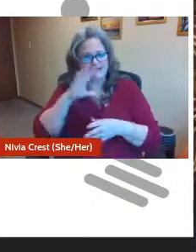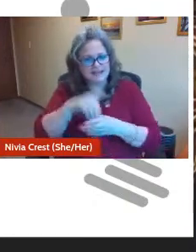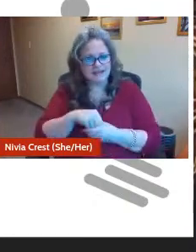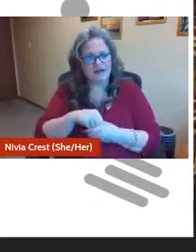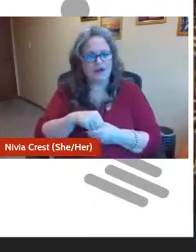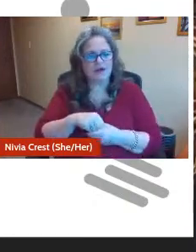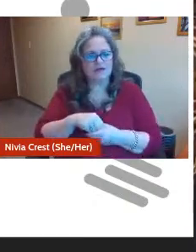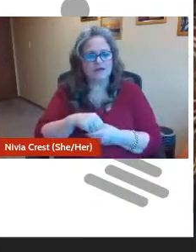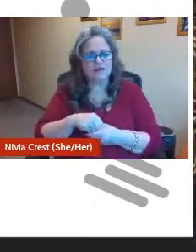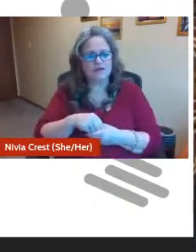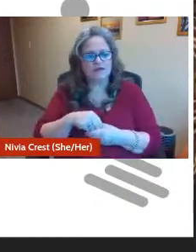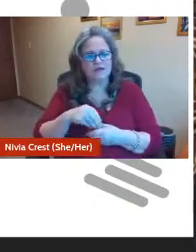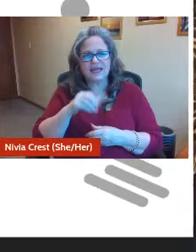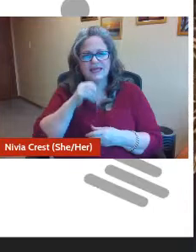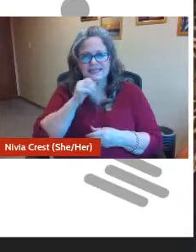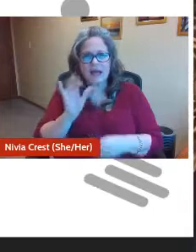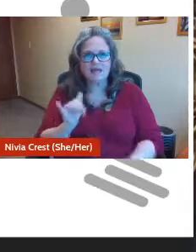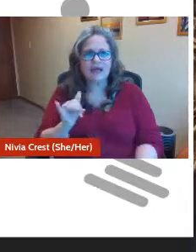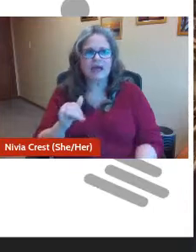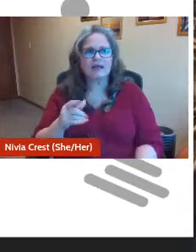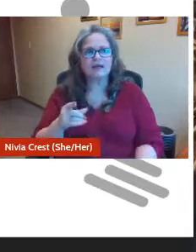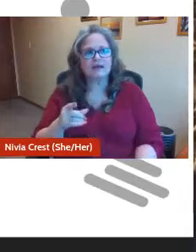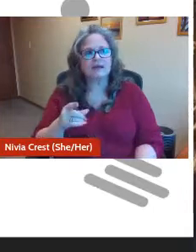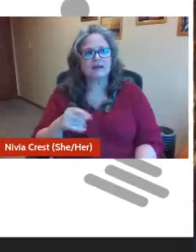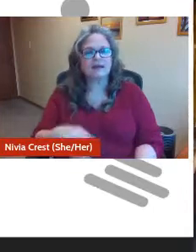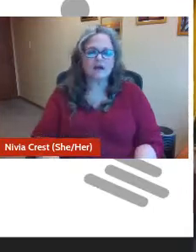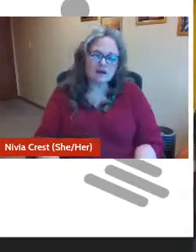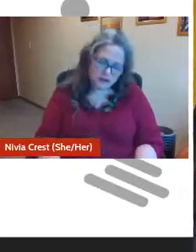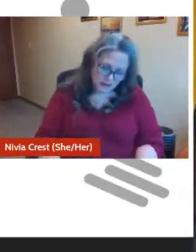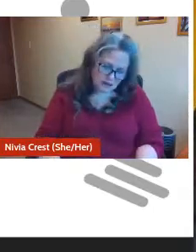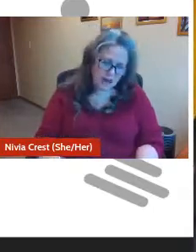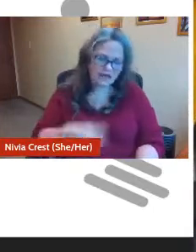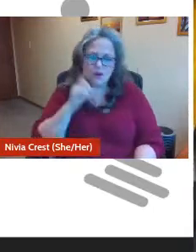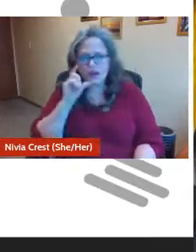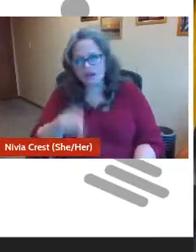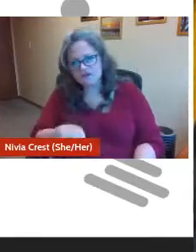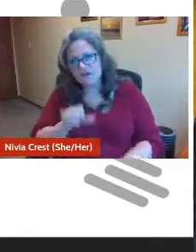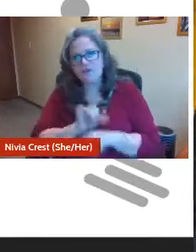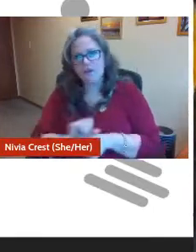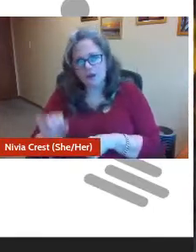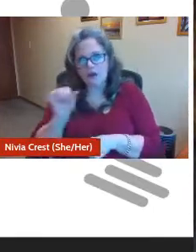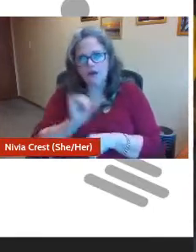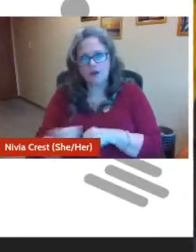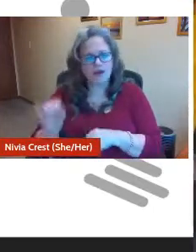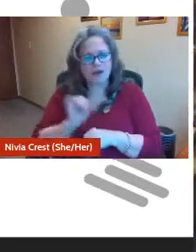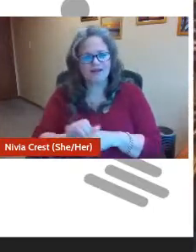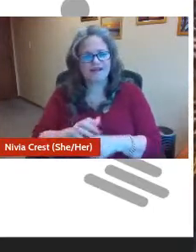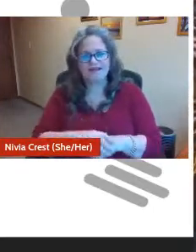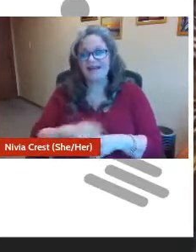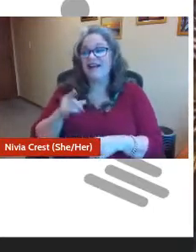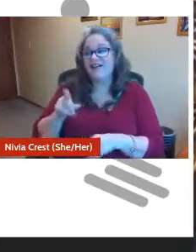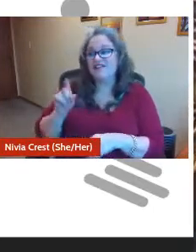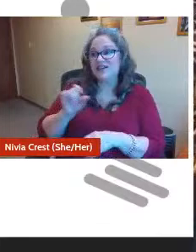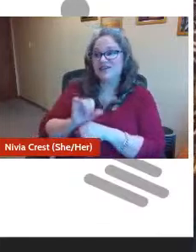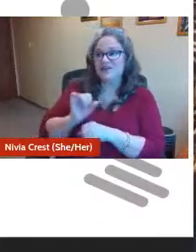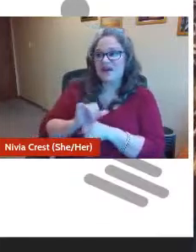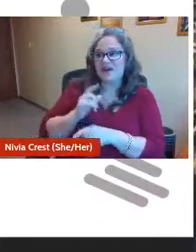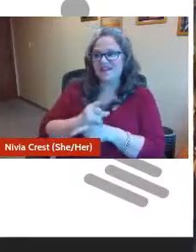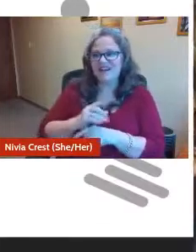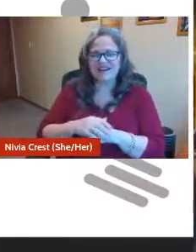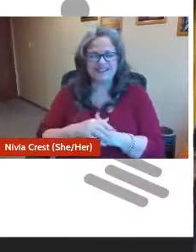you know, like grudging or desire. Sorry, she's describing work, people. She's describing work.